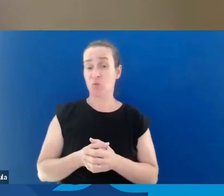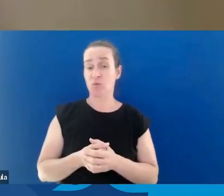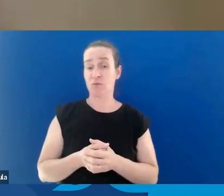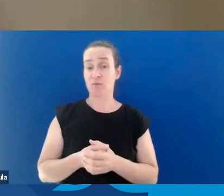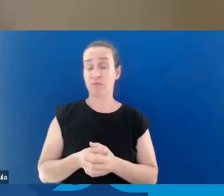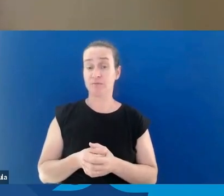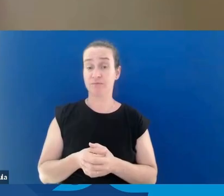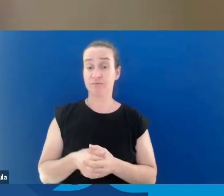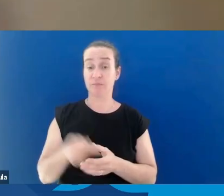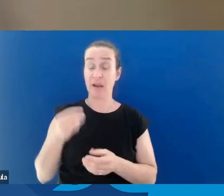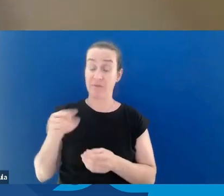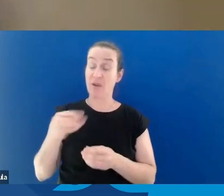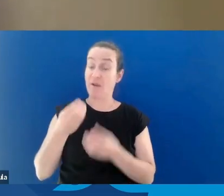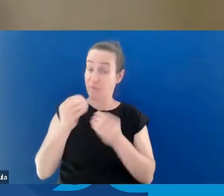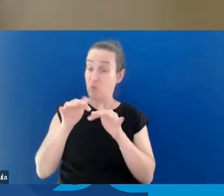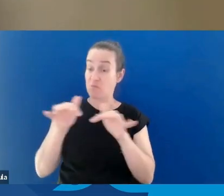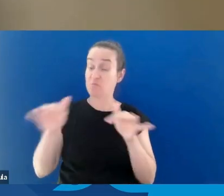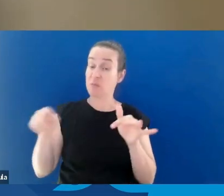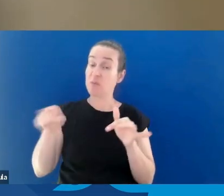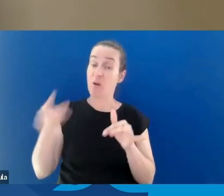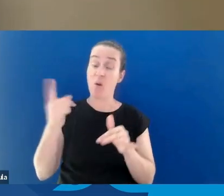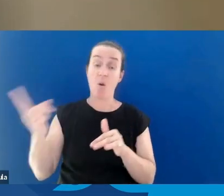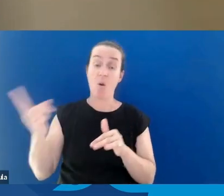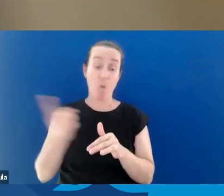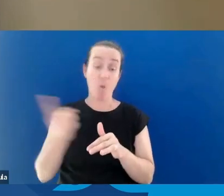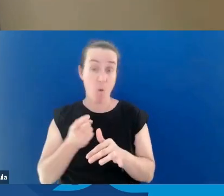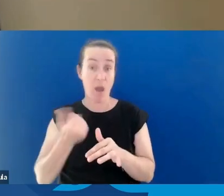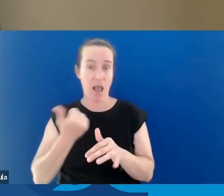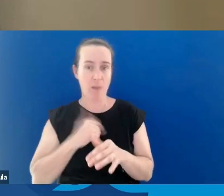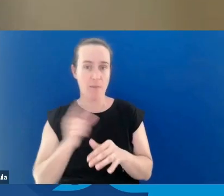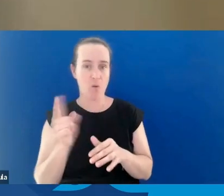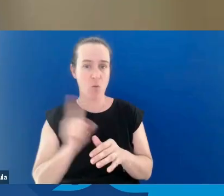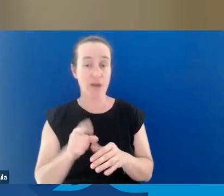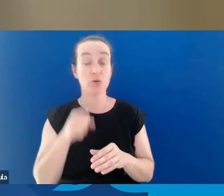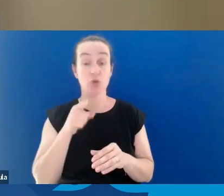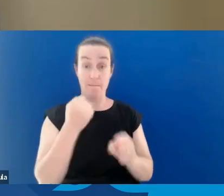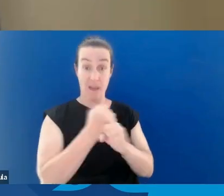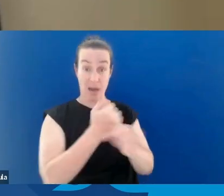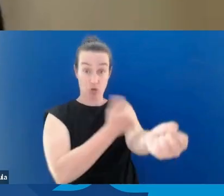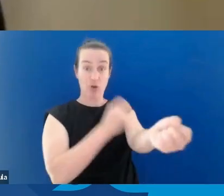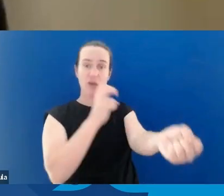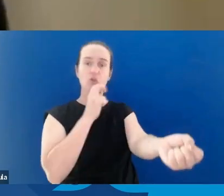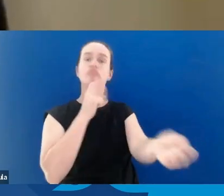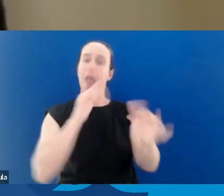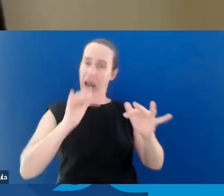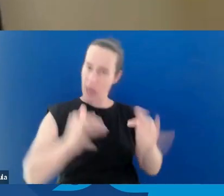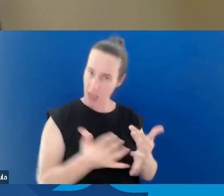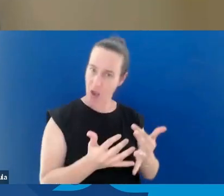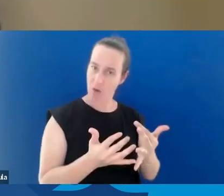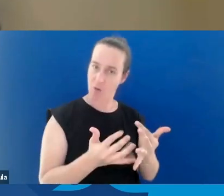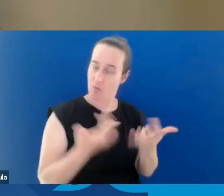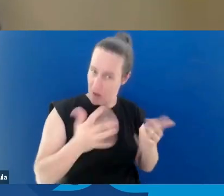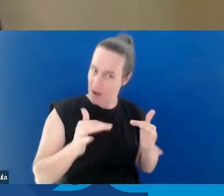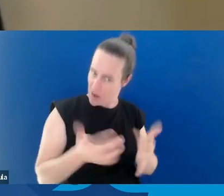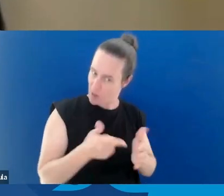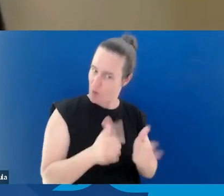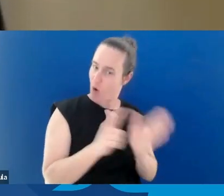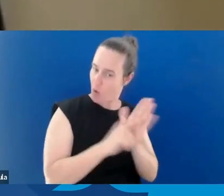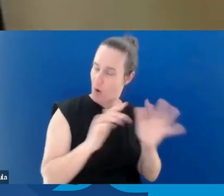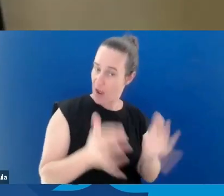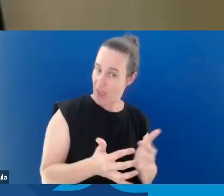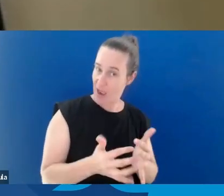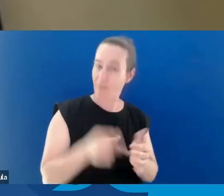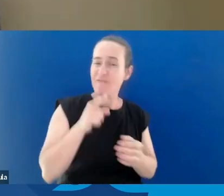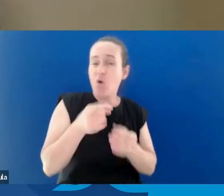respondents in that webinar that called for either decriminalization of some drugs or at